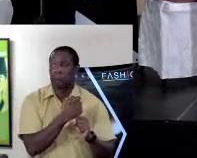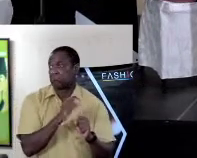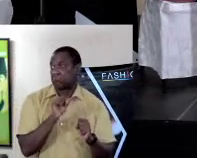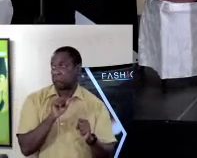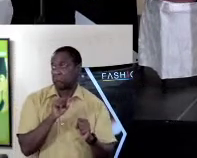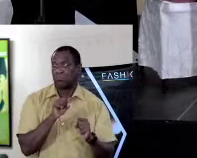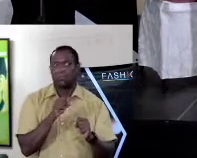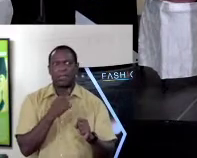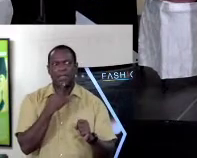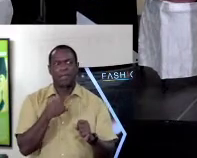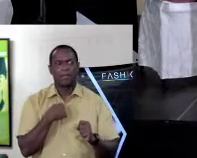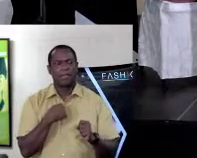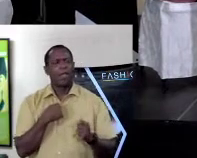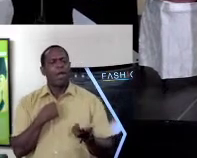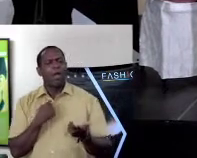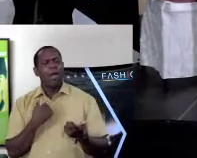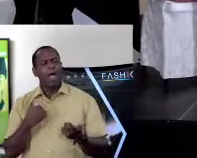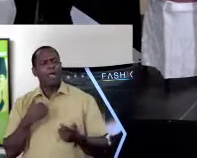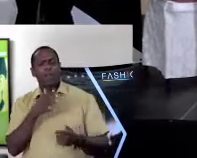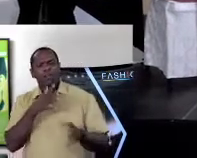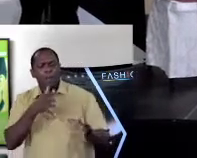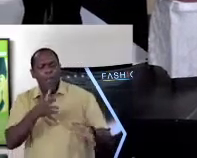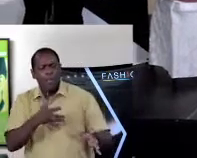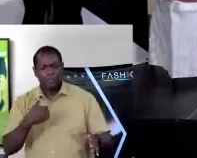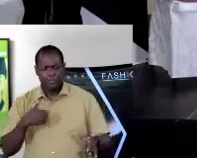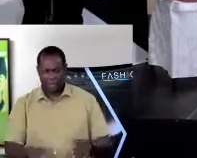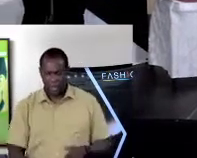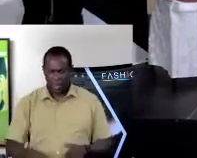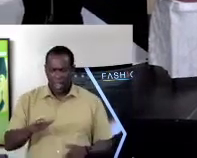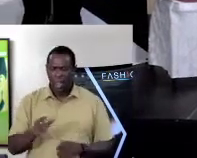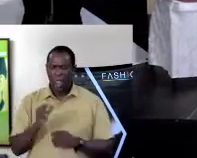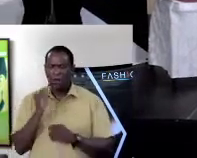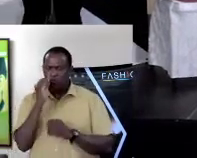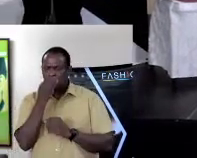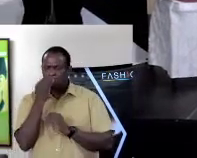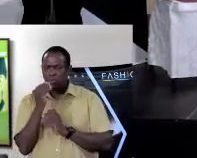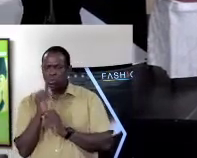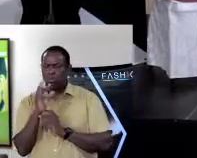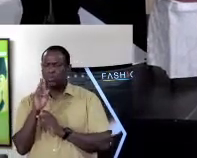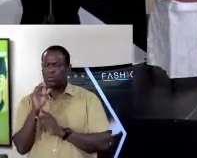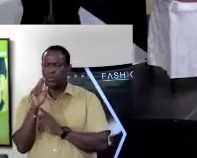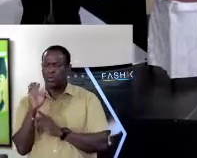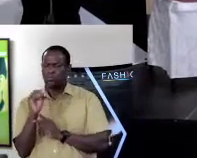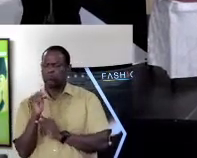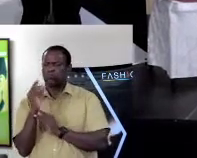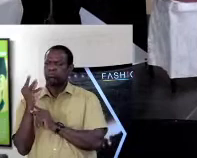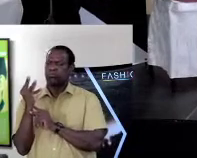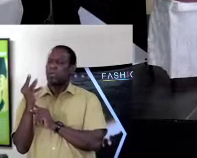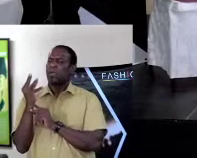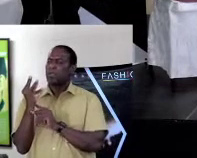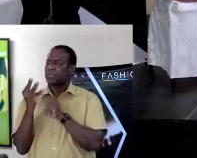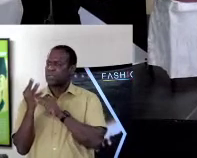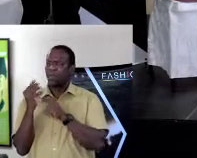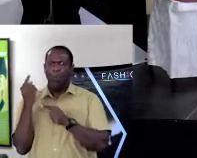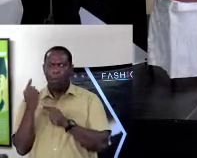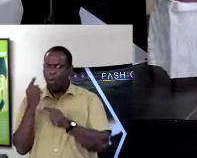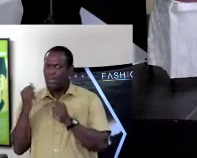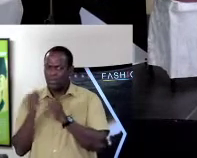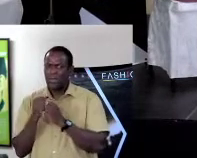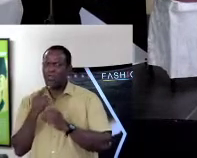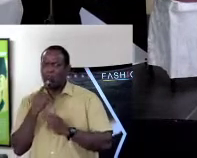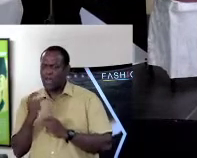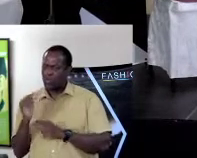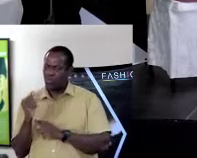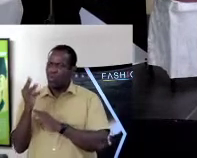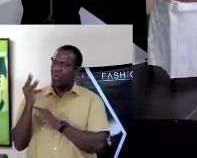talking, I had a grandmother and she had roses. She always preoccupied herself with red roses. So now I tell them,